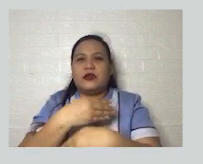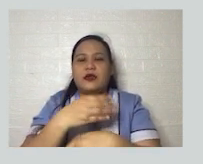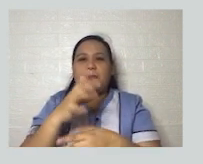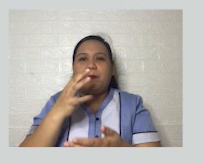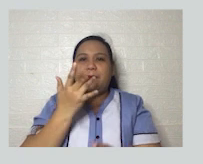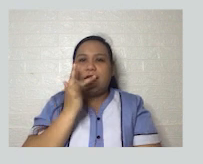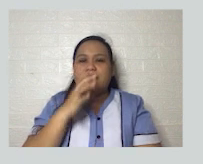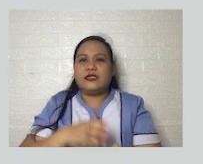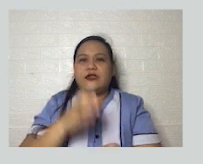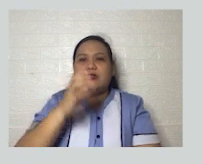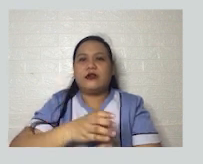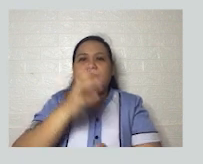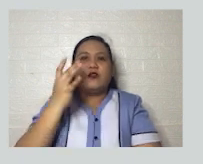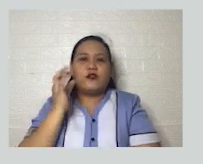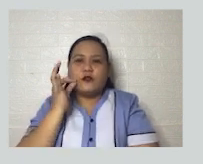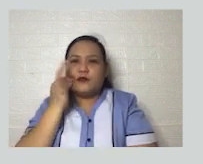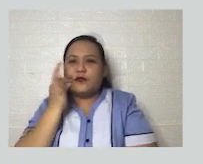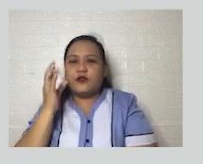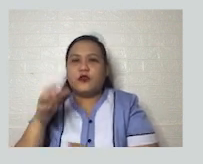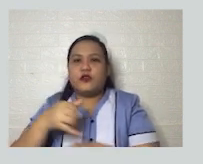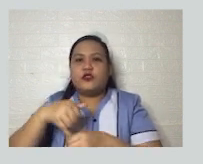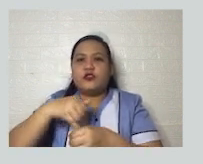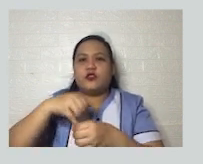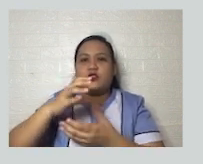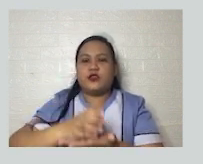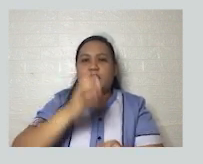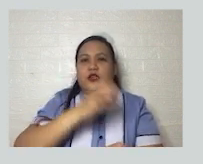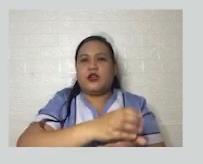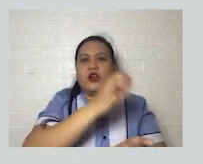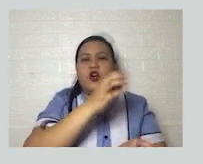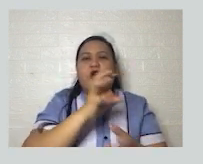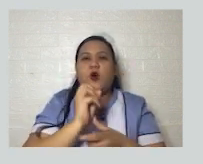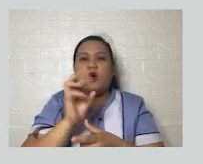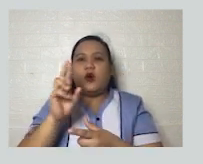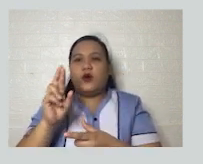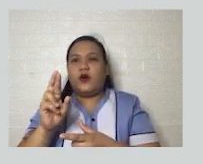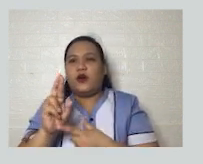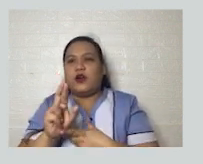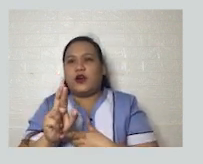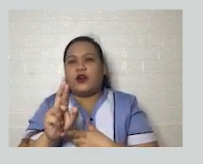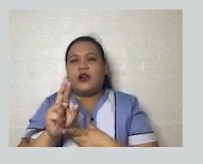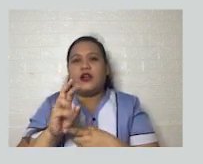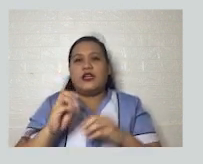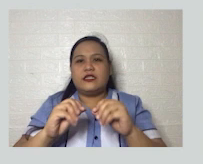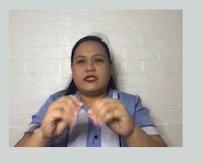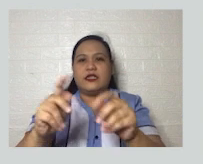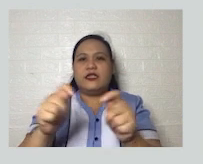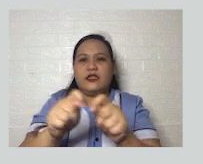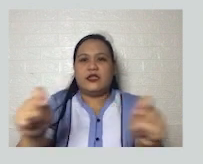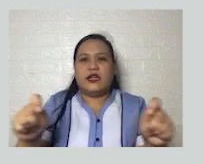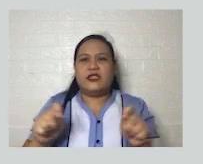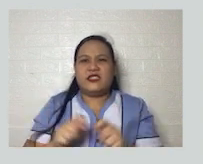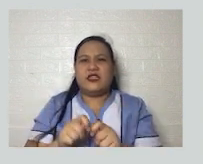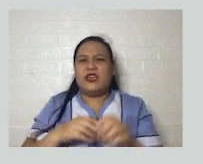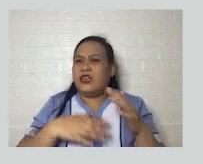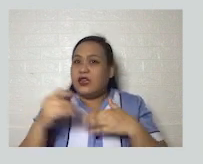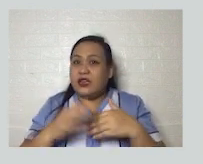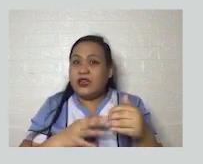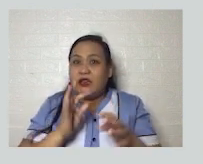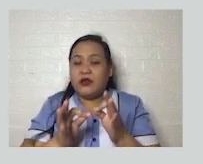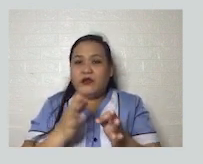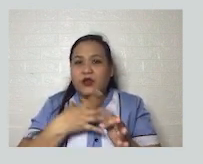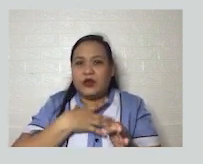boxes, plastic cups, fruit juice containers, small polyethylene bags, or seed trays.